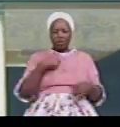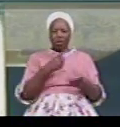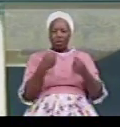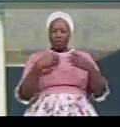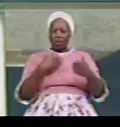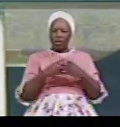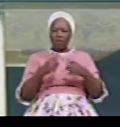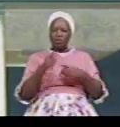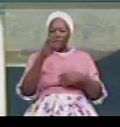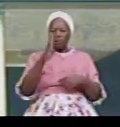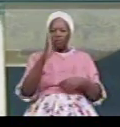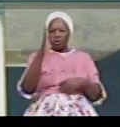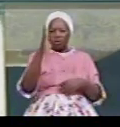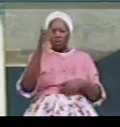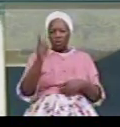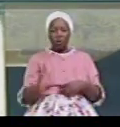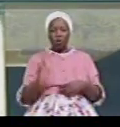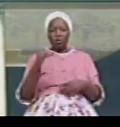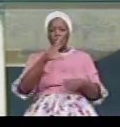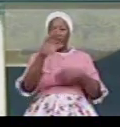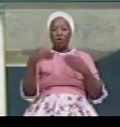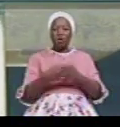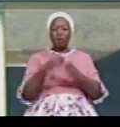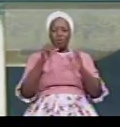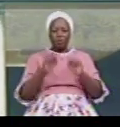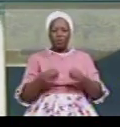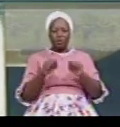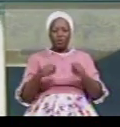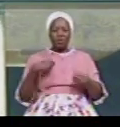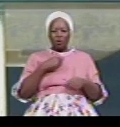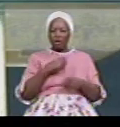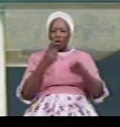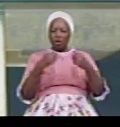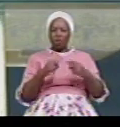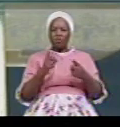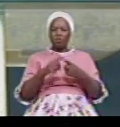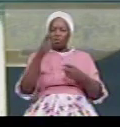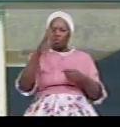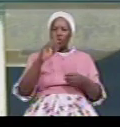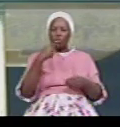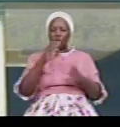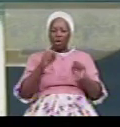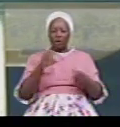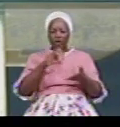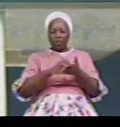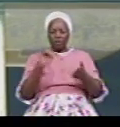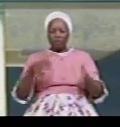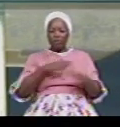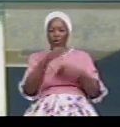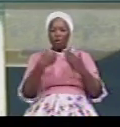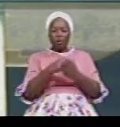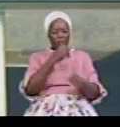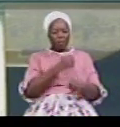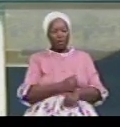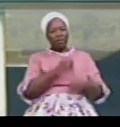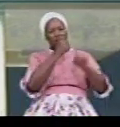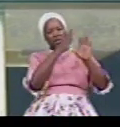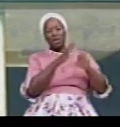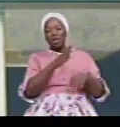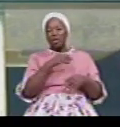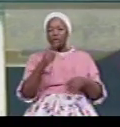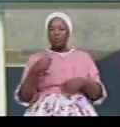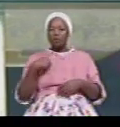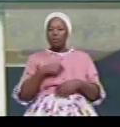impossibilities. We're drawing near to God who can remove every mountain. We're drawing near to God who can heal